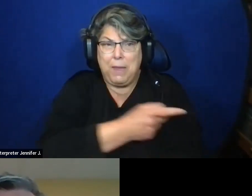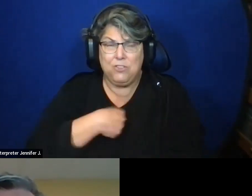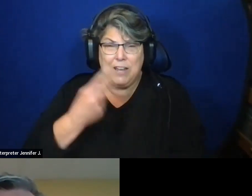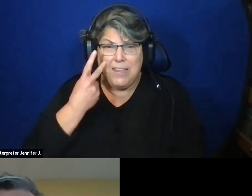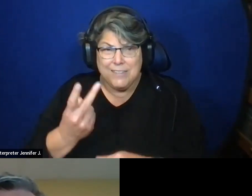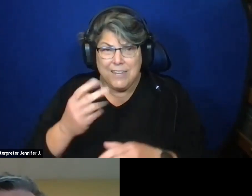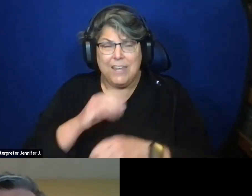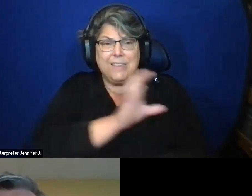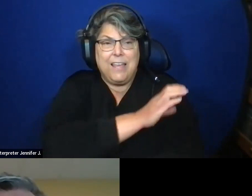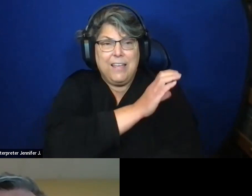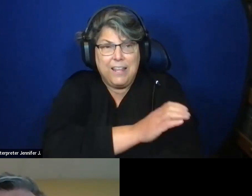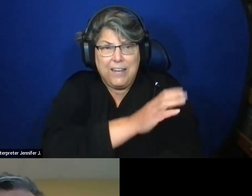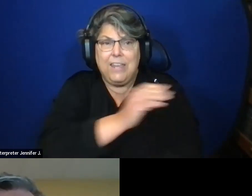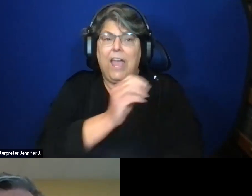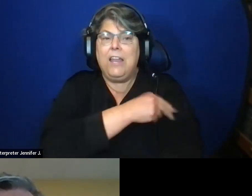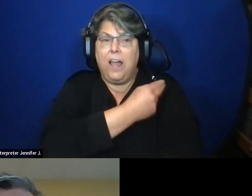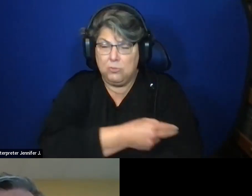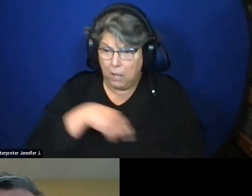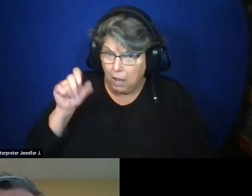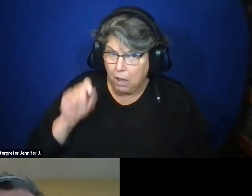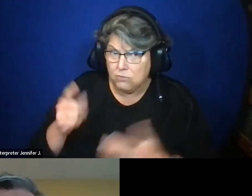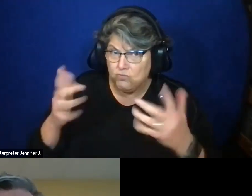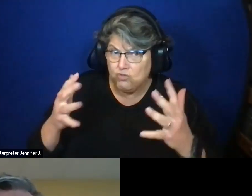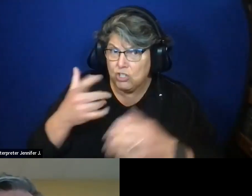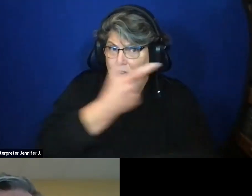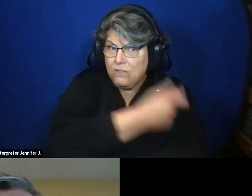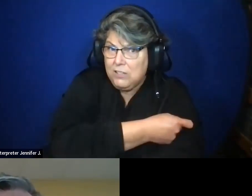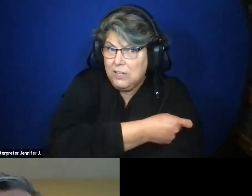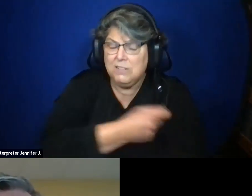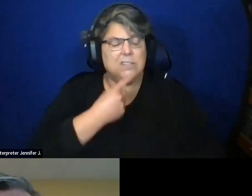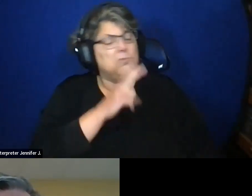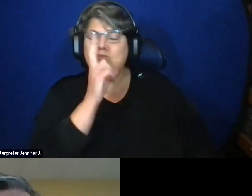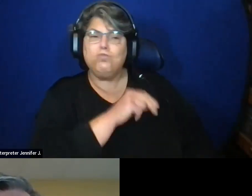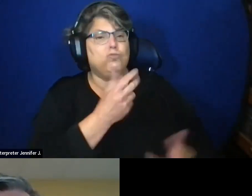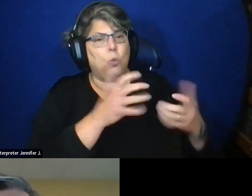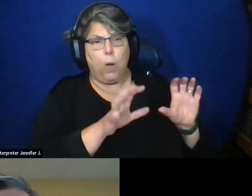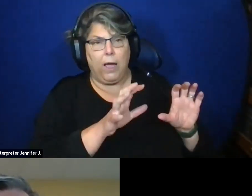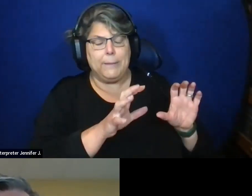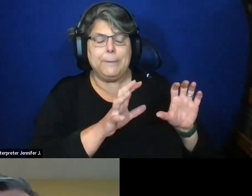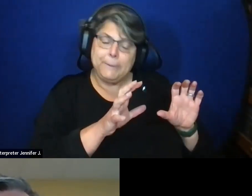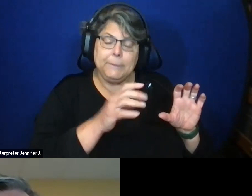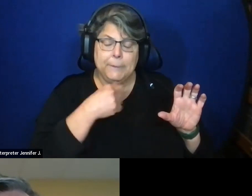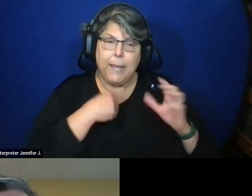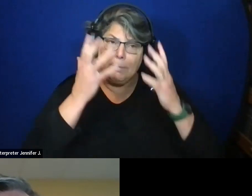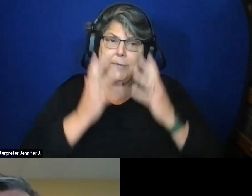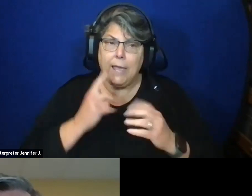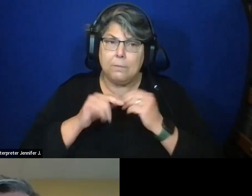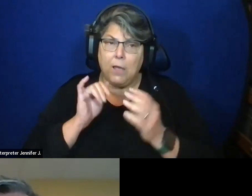and in the hospital, I ask them about being vaccinated. Some decline, and that does make me a little bit sad.